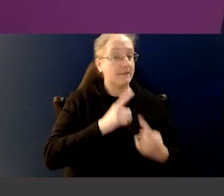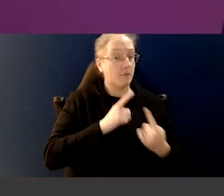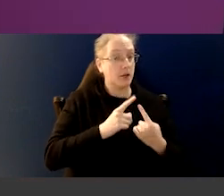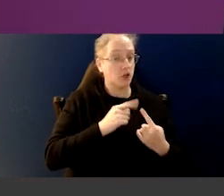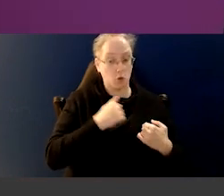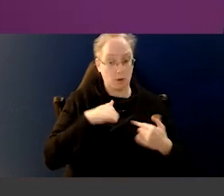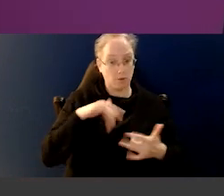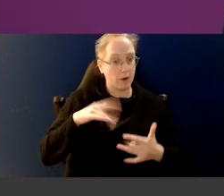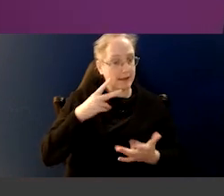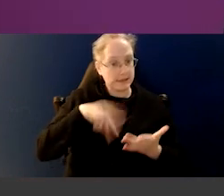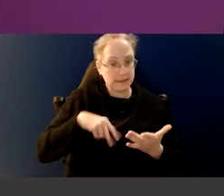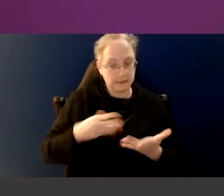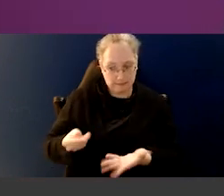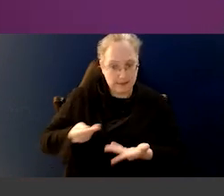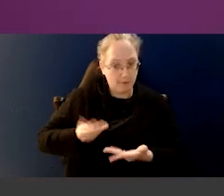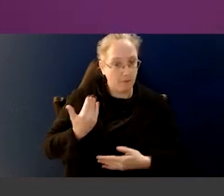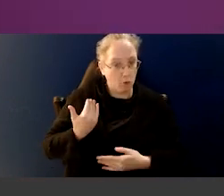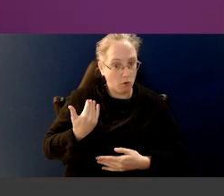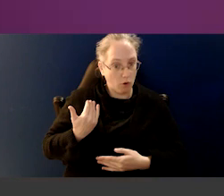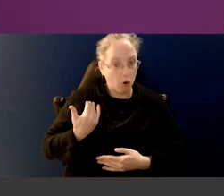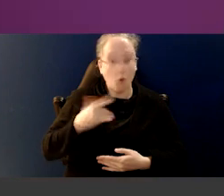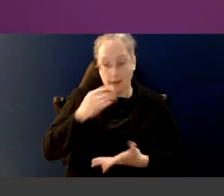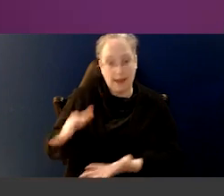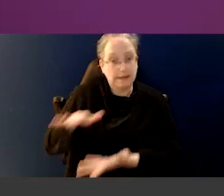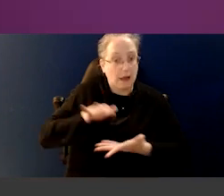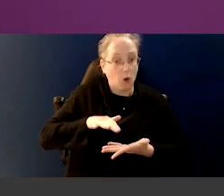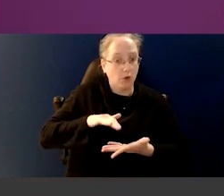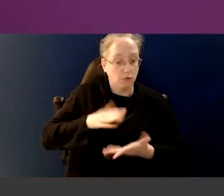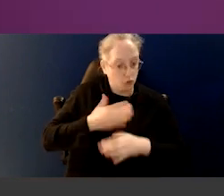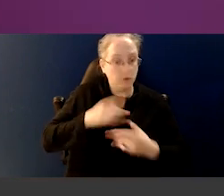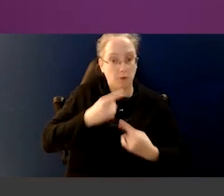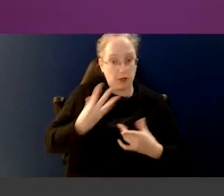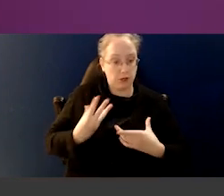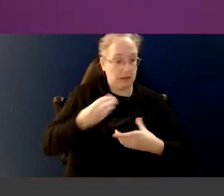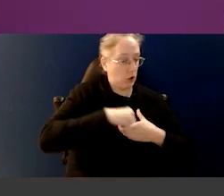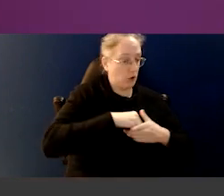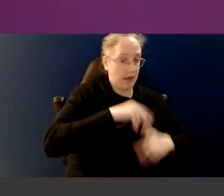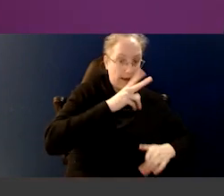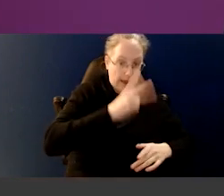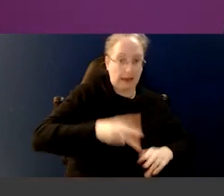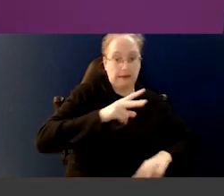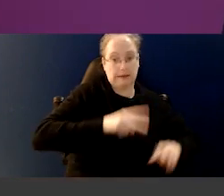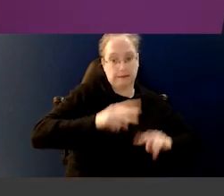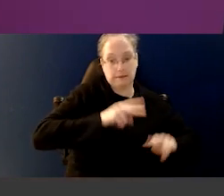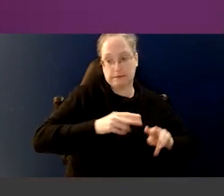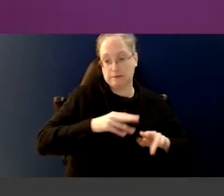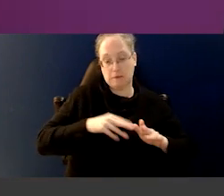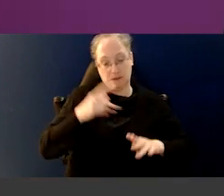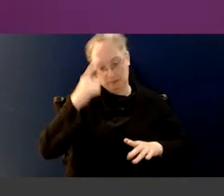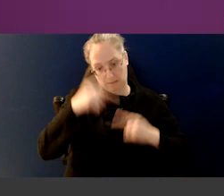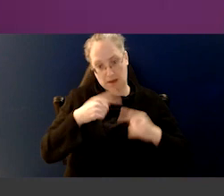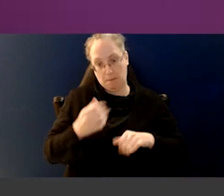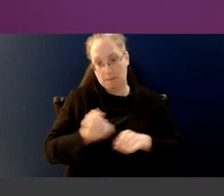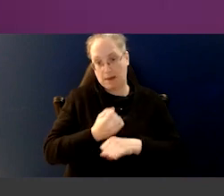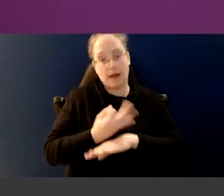then we can consider that new information in an assessment of whether it's a fresh complaint. So I think that's very important when